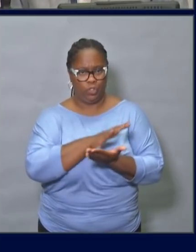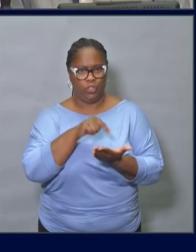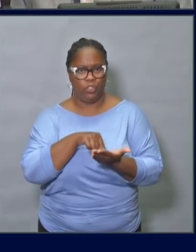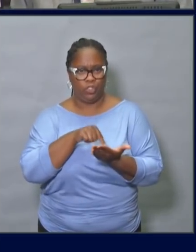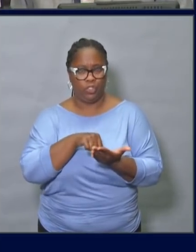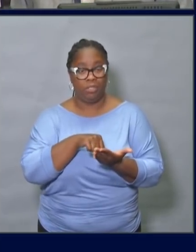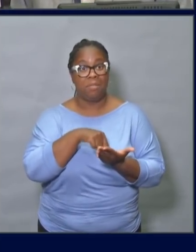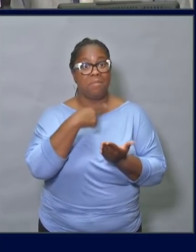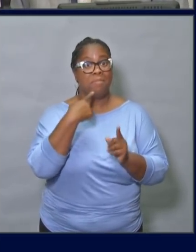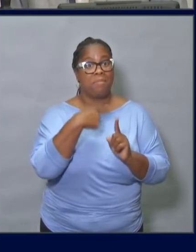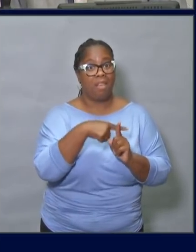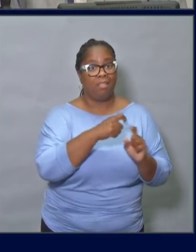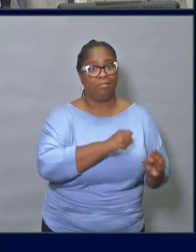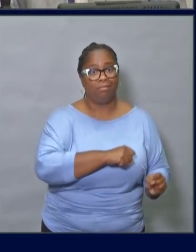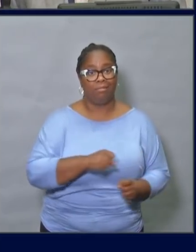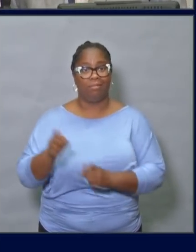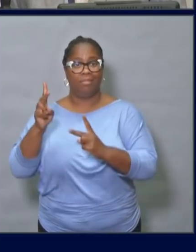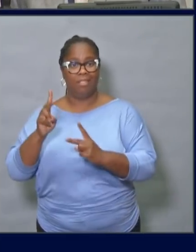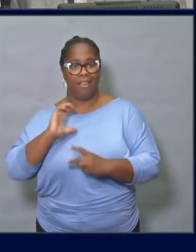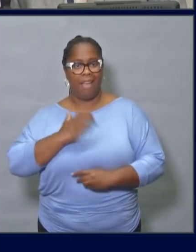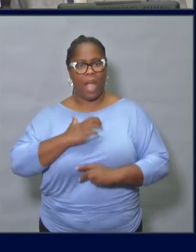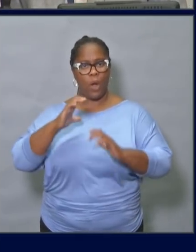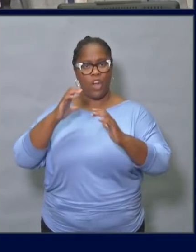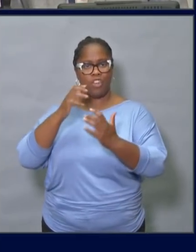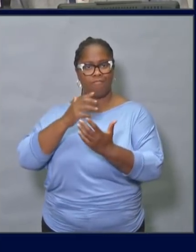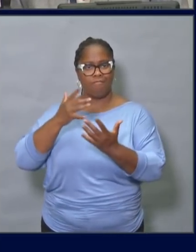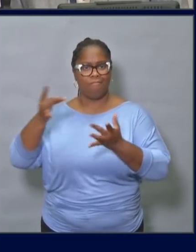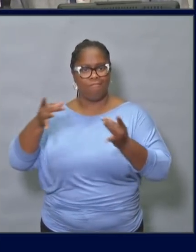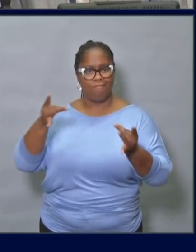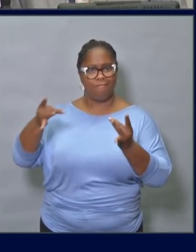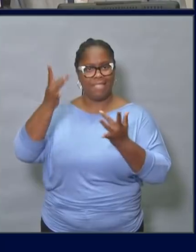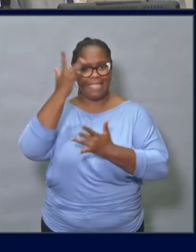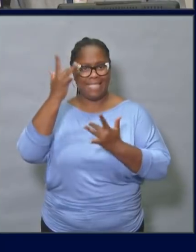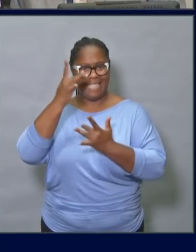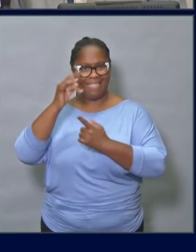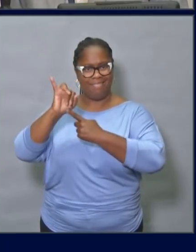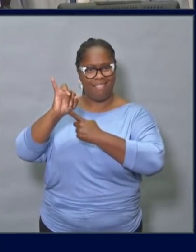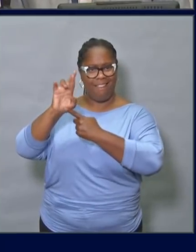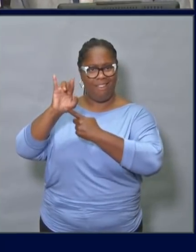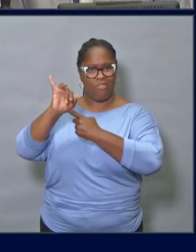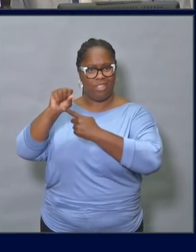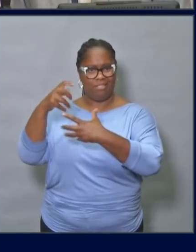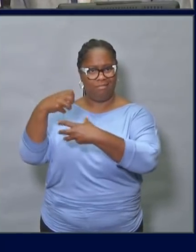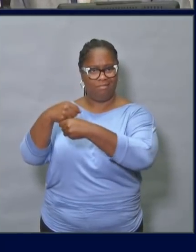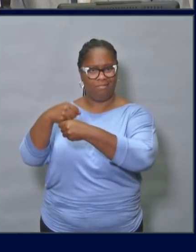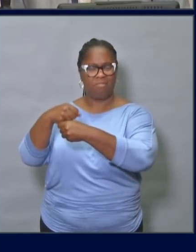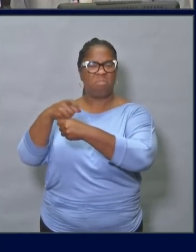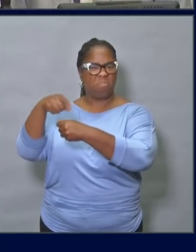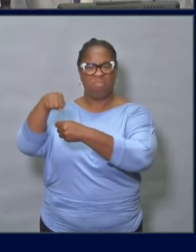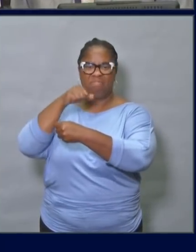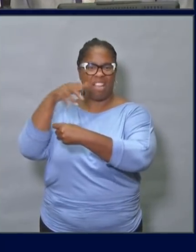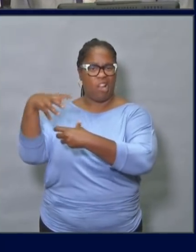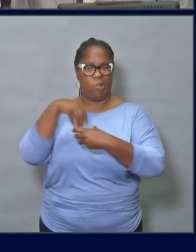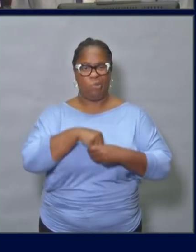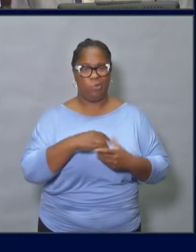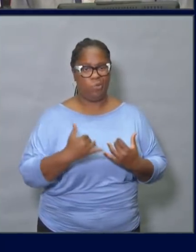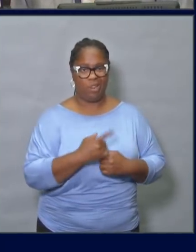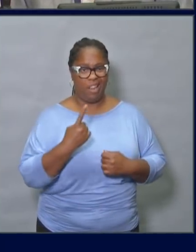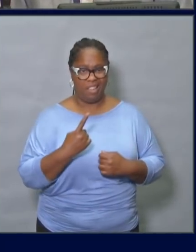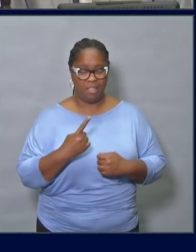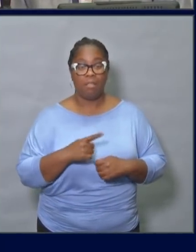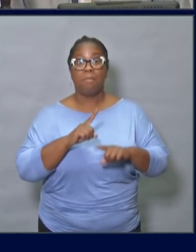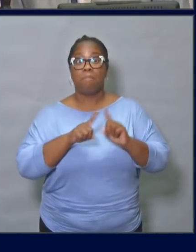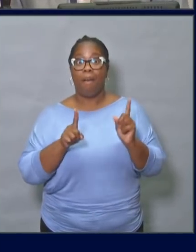software system, IRIS, and they're not included in today's analysis. But in early April, we launched a unique